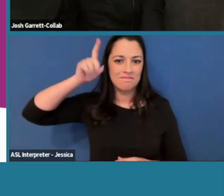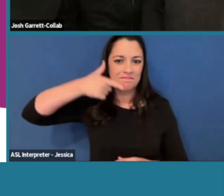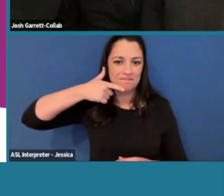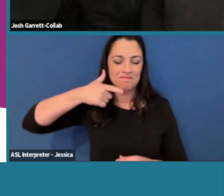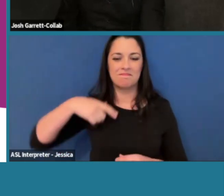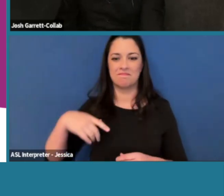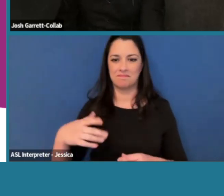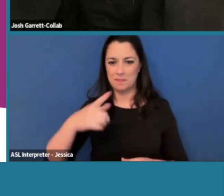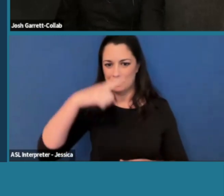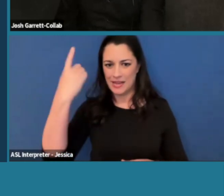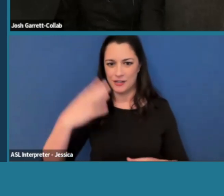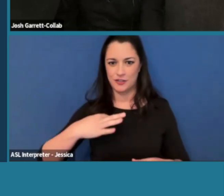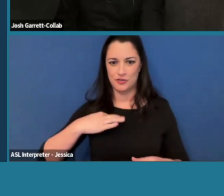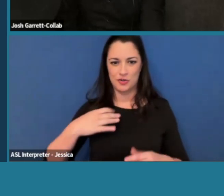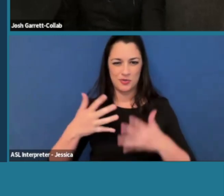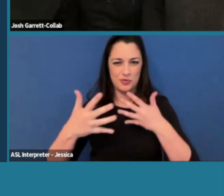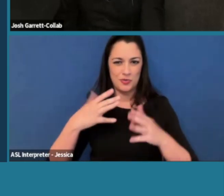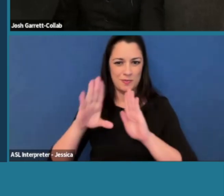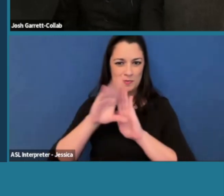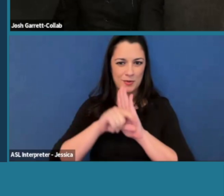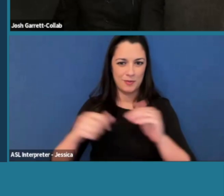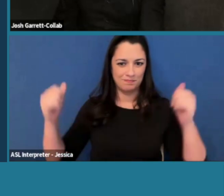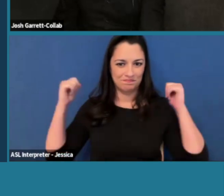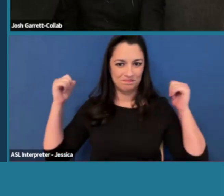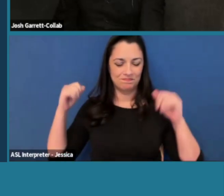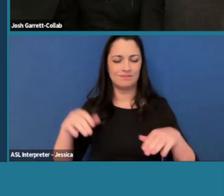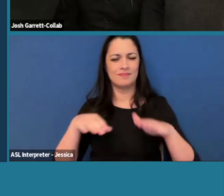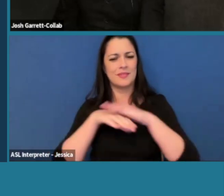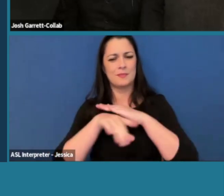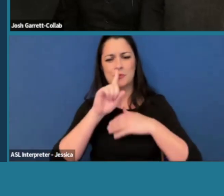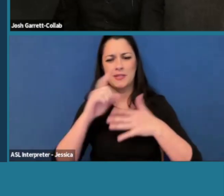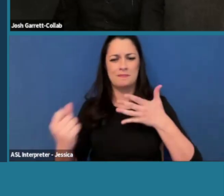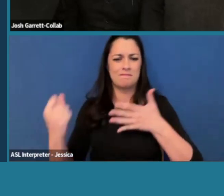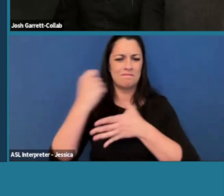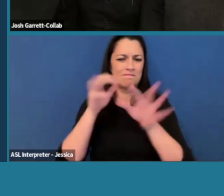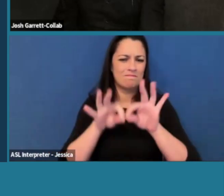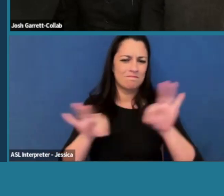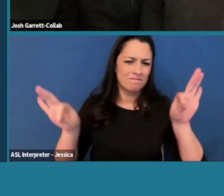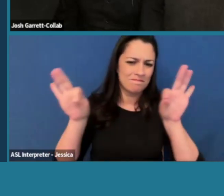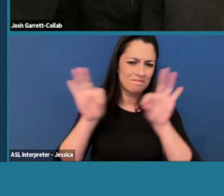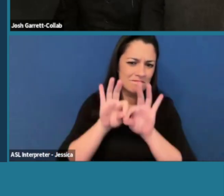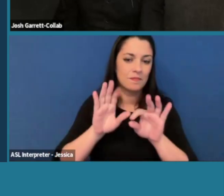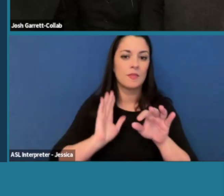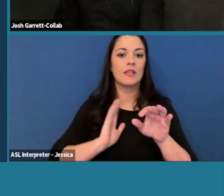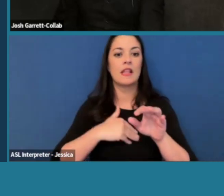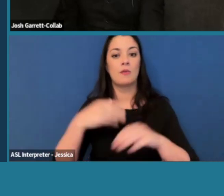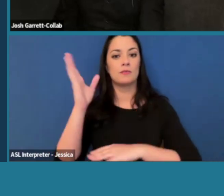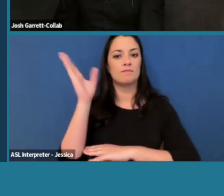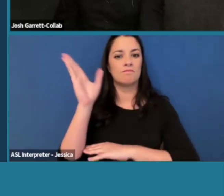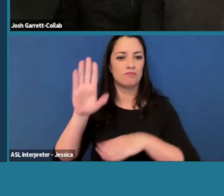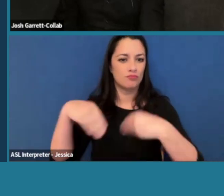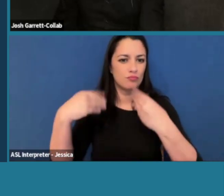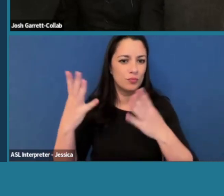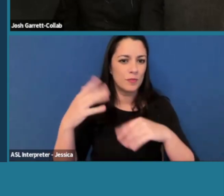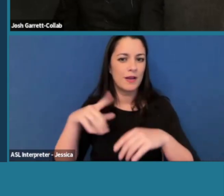black collared shirt. Accessibility is a priority for us here, so our program today does include live captioning